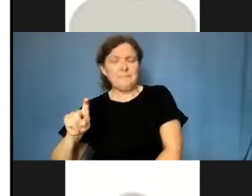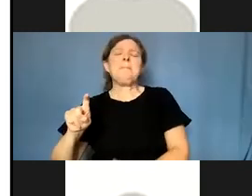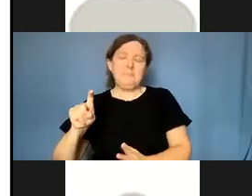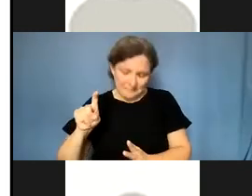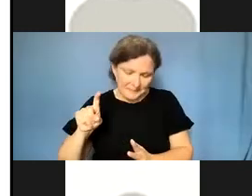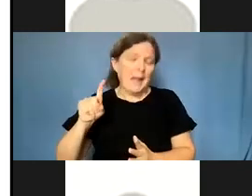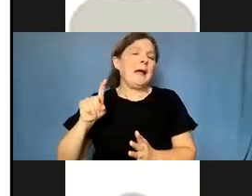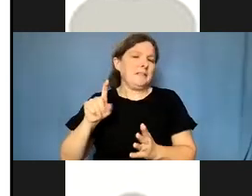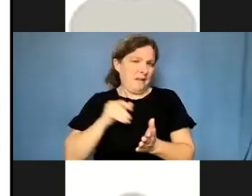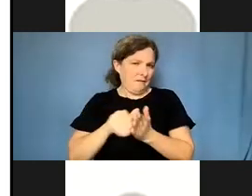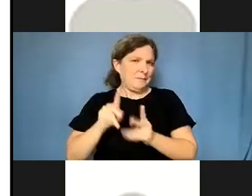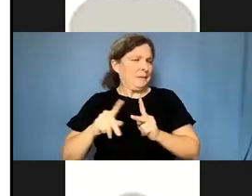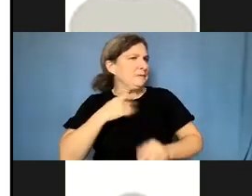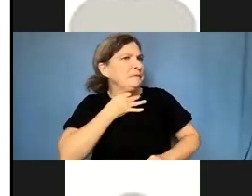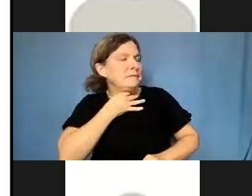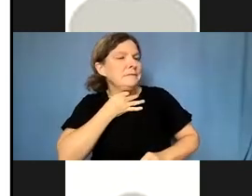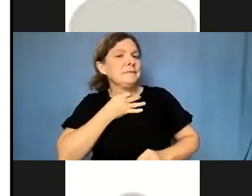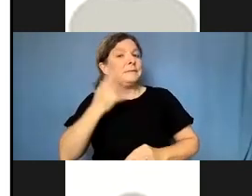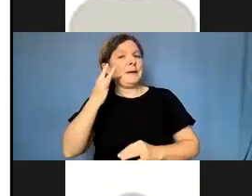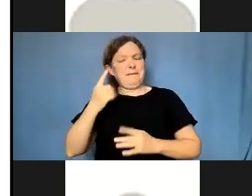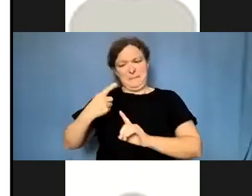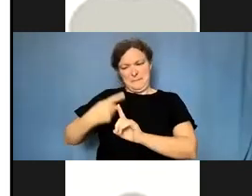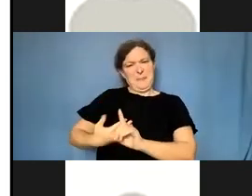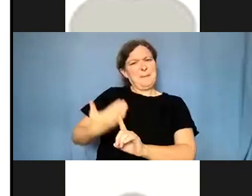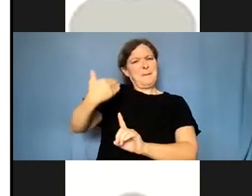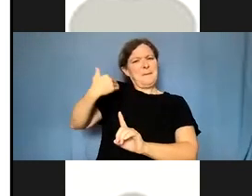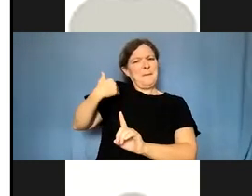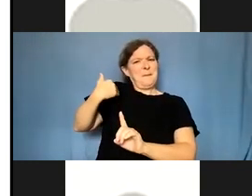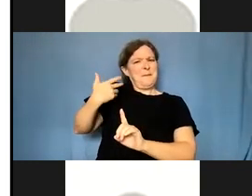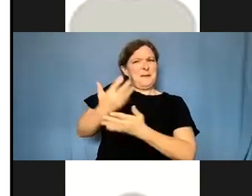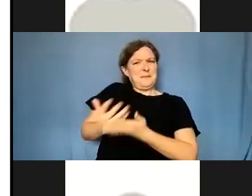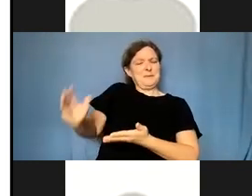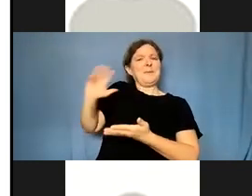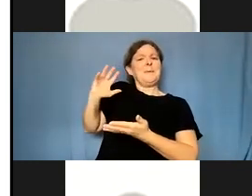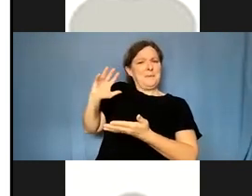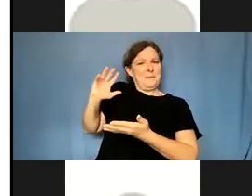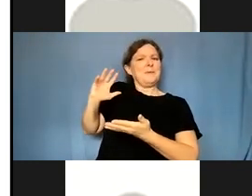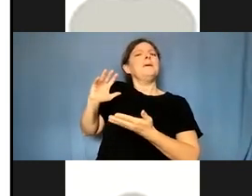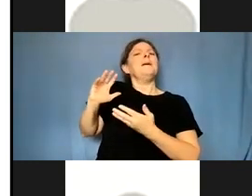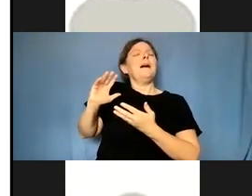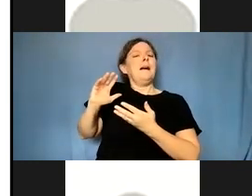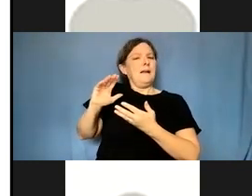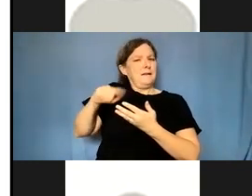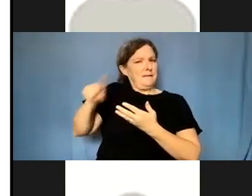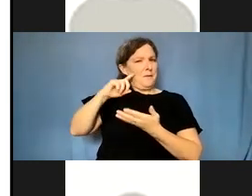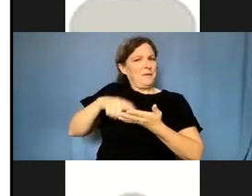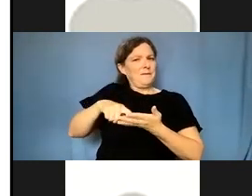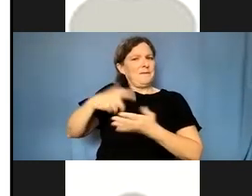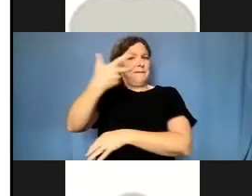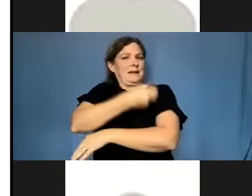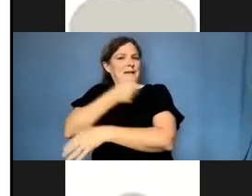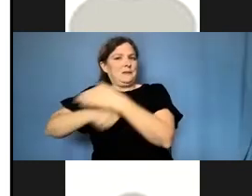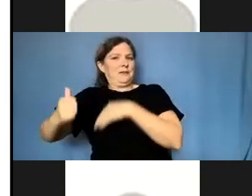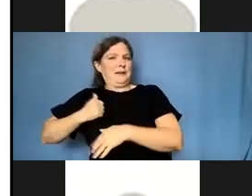month, 5 weeks ago, there was a distinction between vaccines not approved for